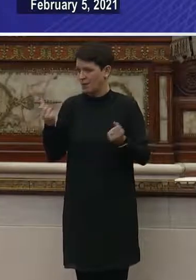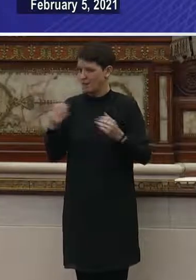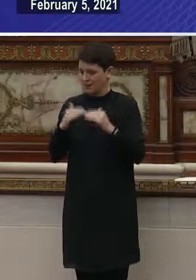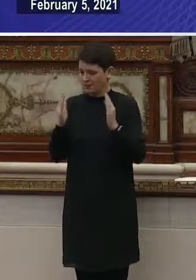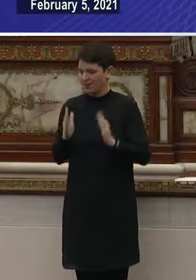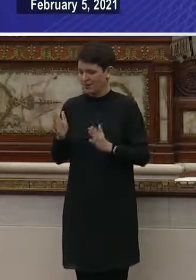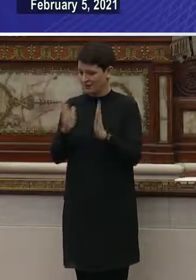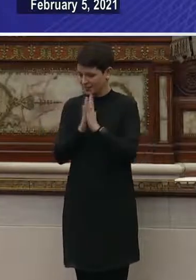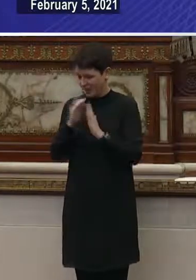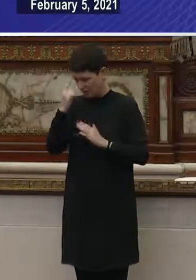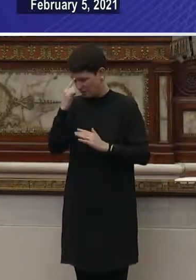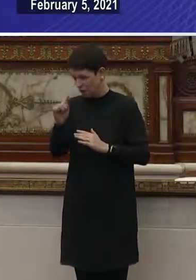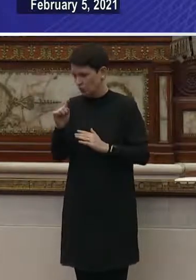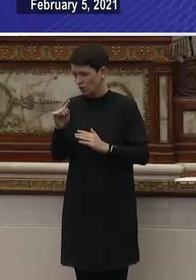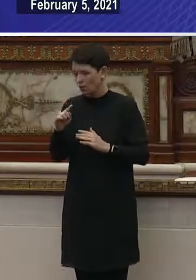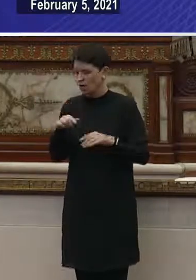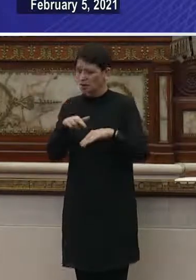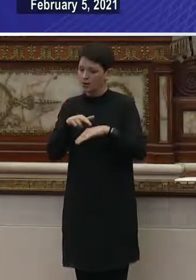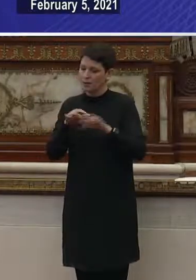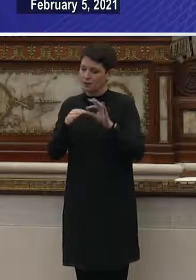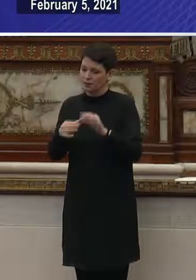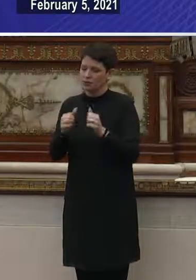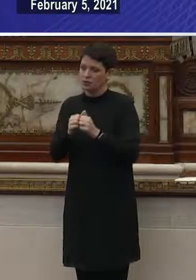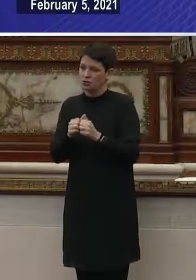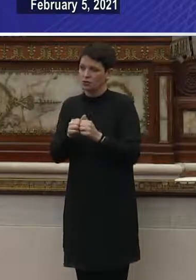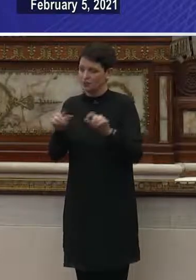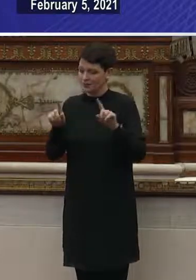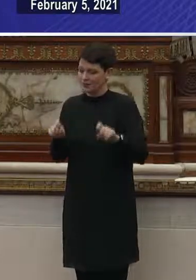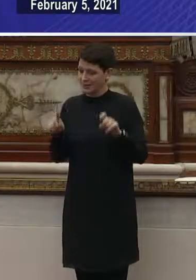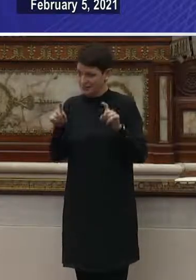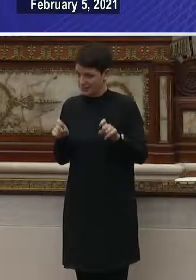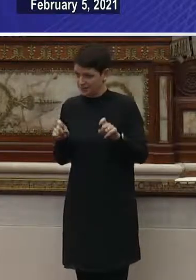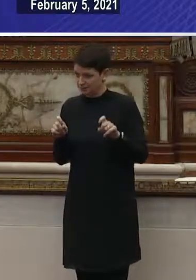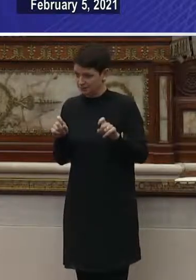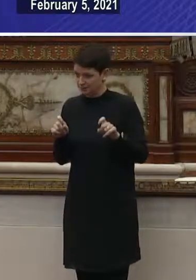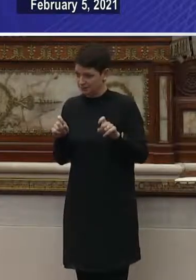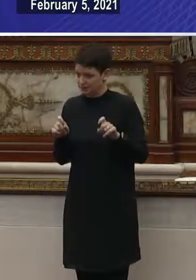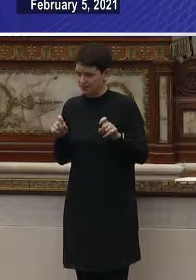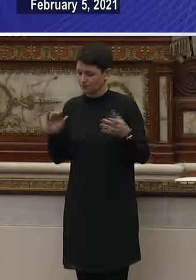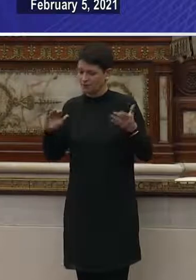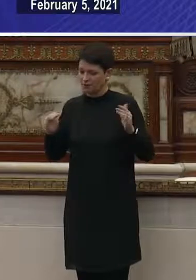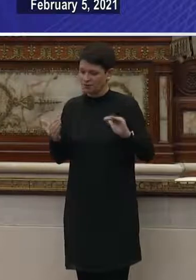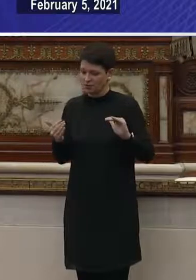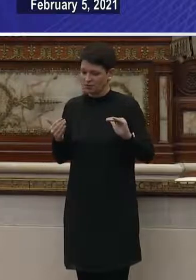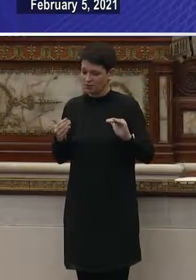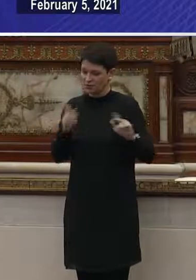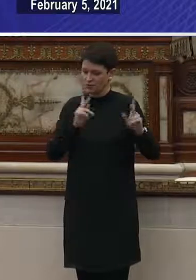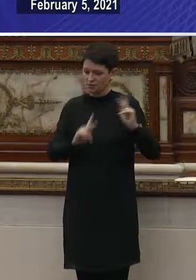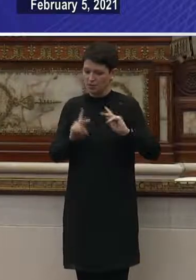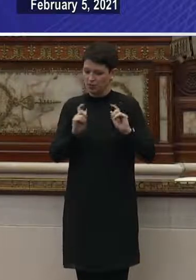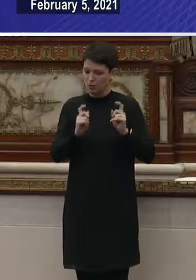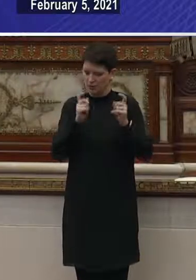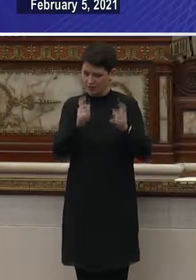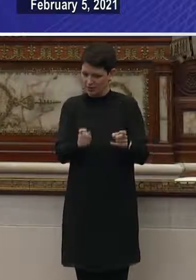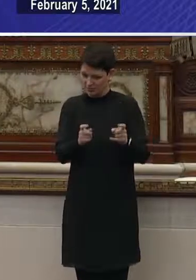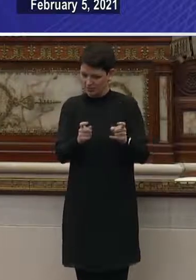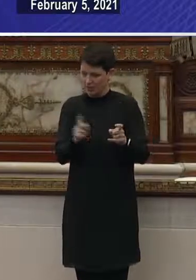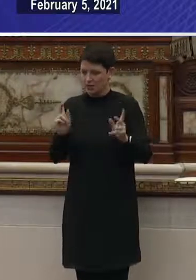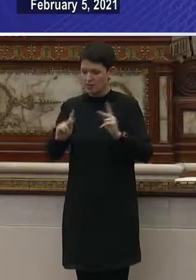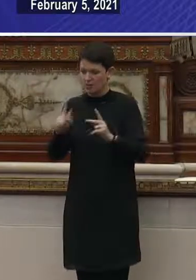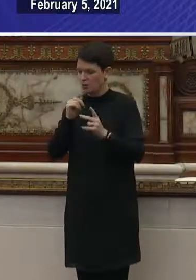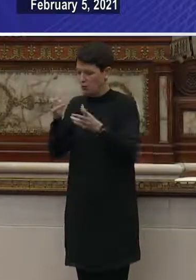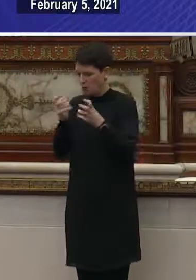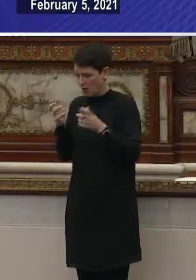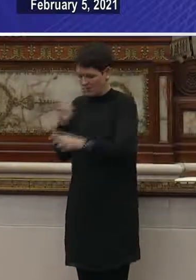colleagues asked for firms who applied to do testing versus firms who were granted, those who wanted to